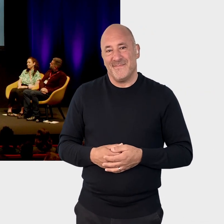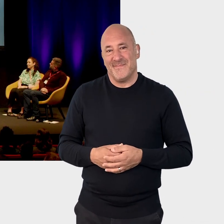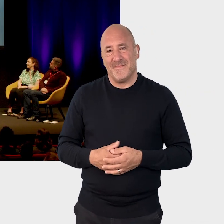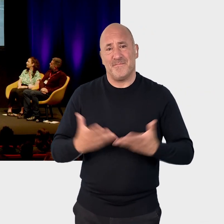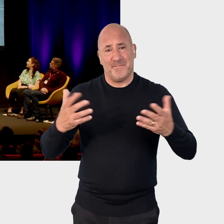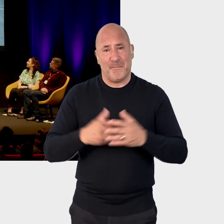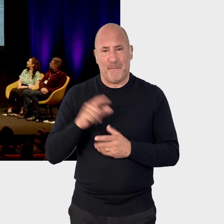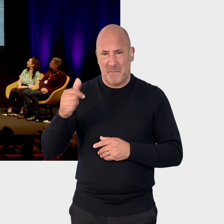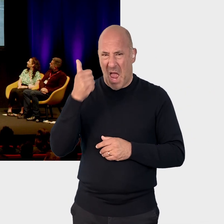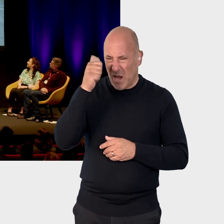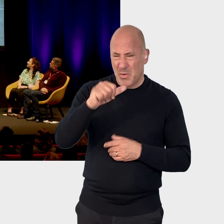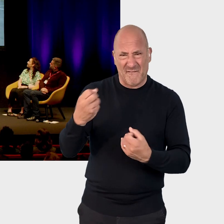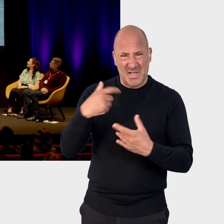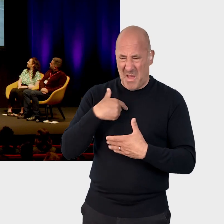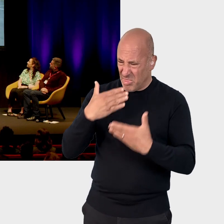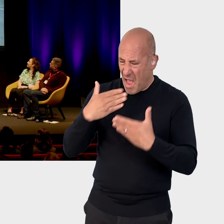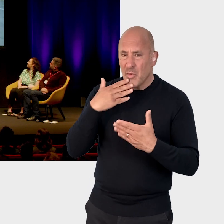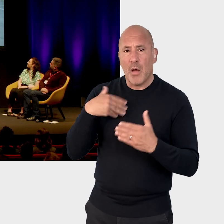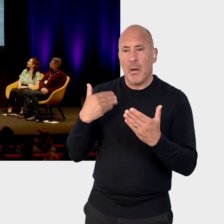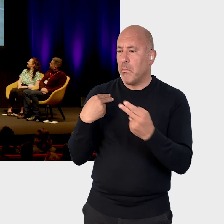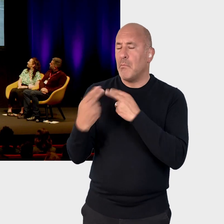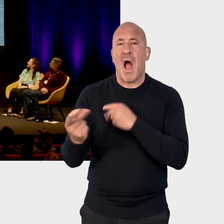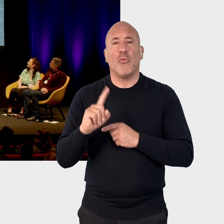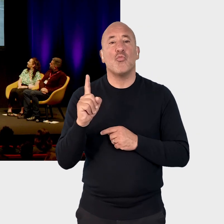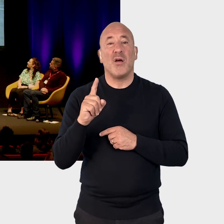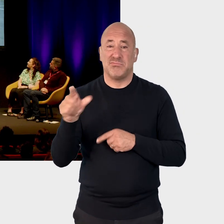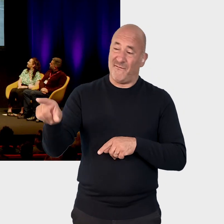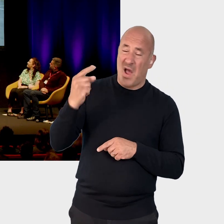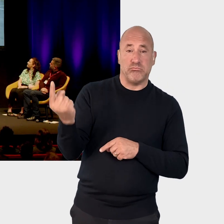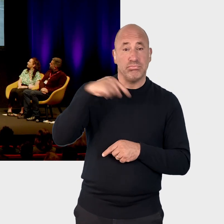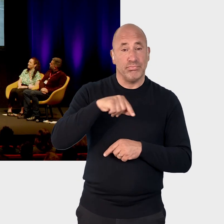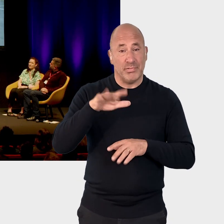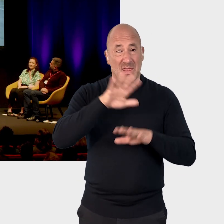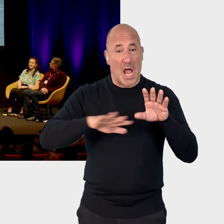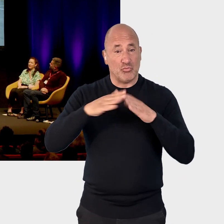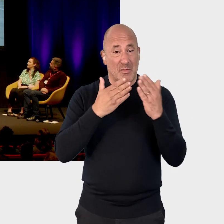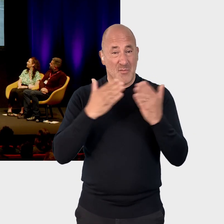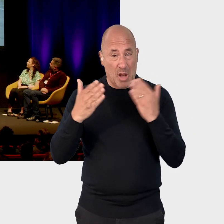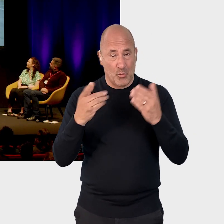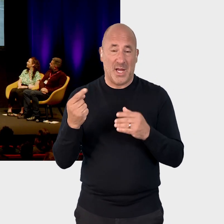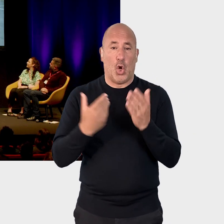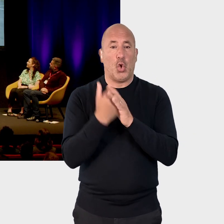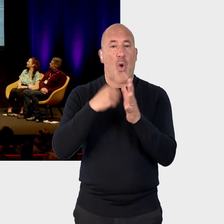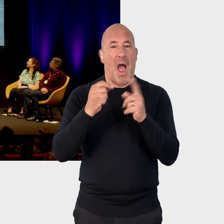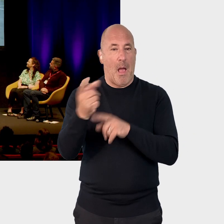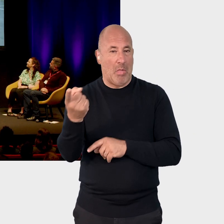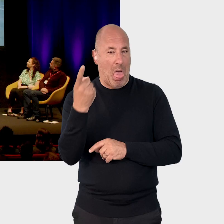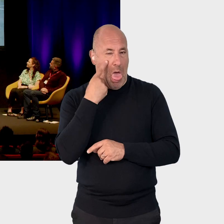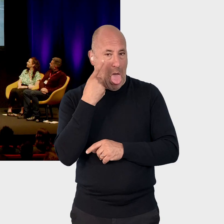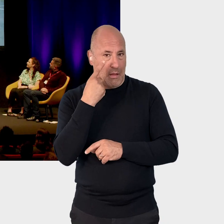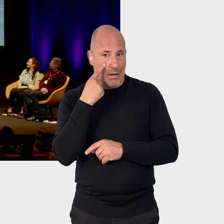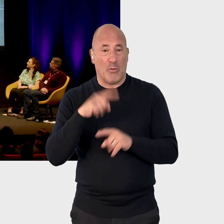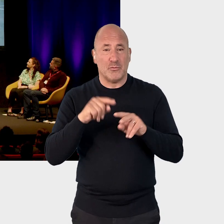release. And in return for their expertise and their feedback, the pupils were invited to visit the National